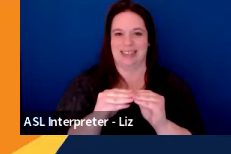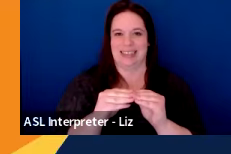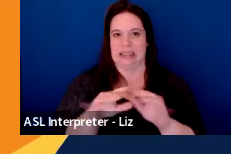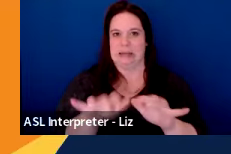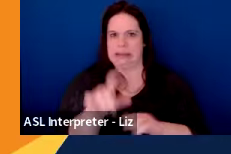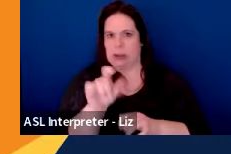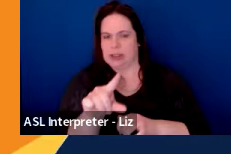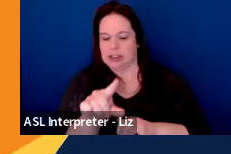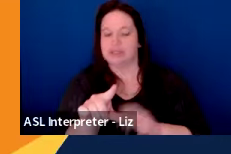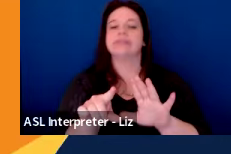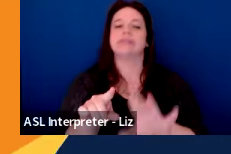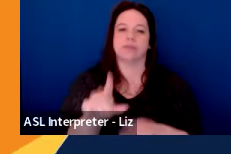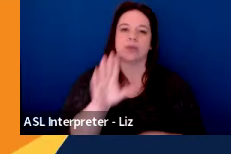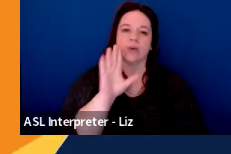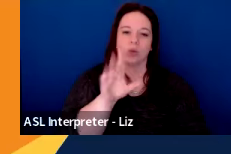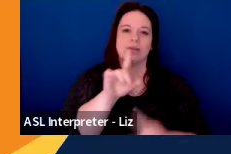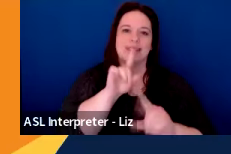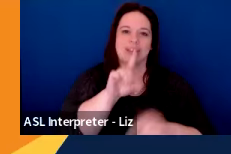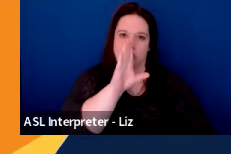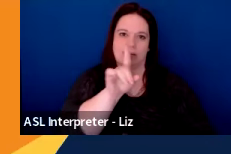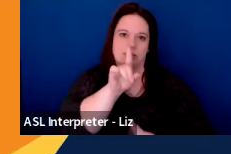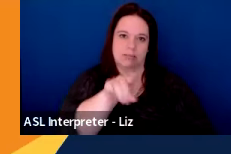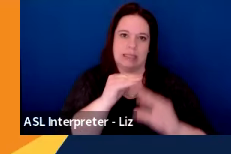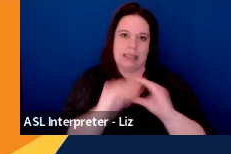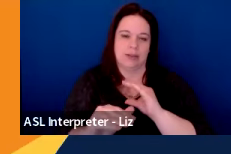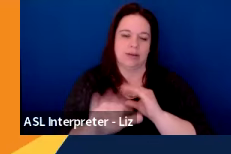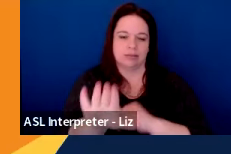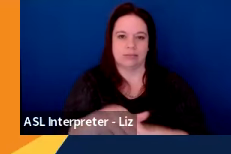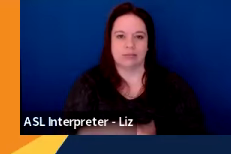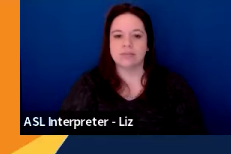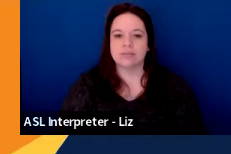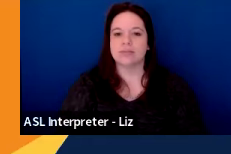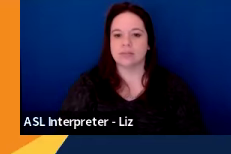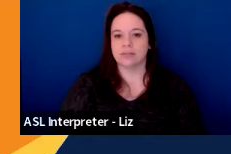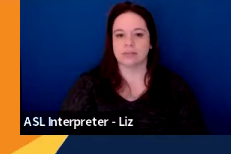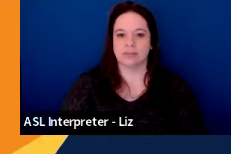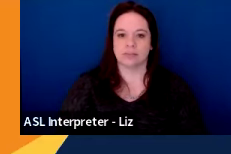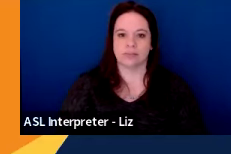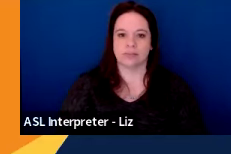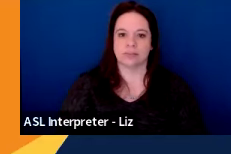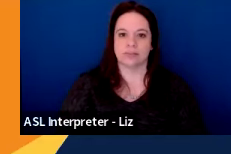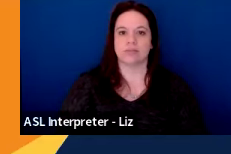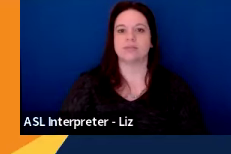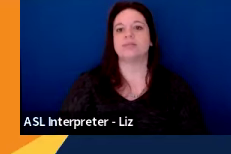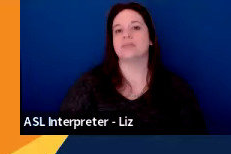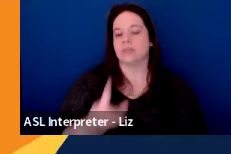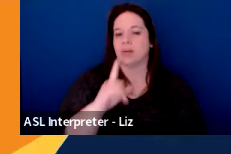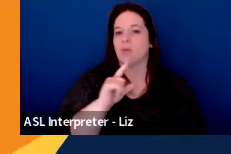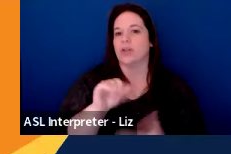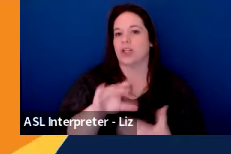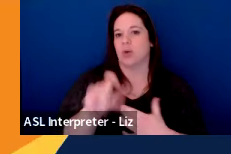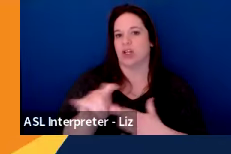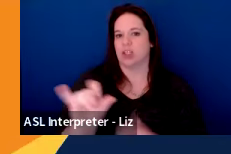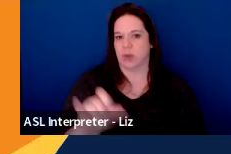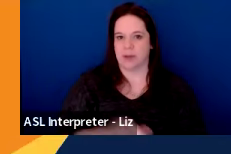We're gonna answer you directly via, your email address, and we'll address those questions as well